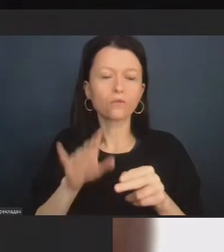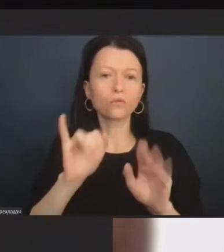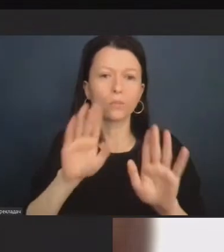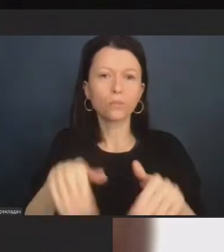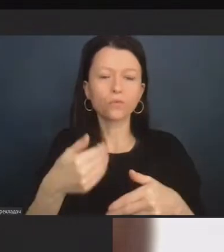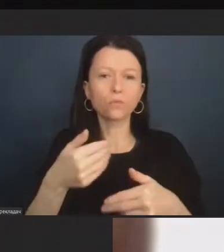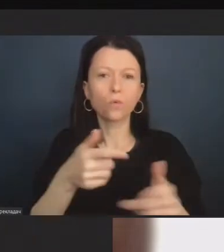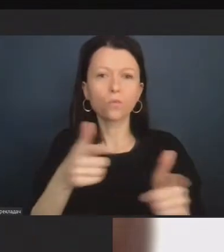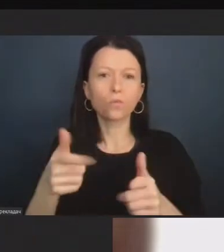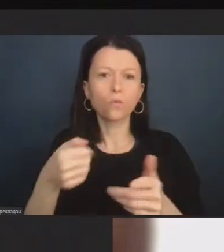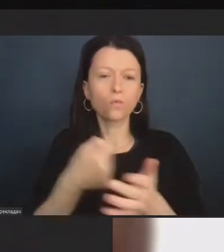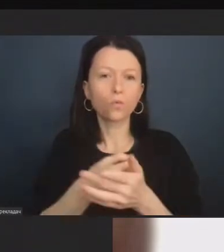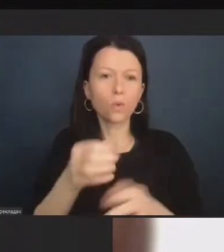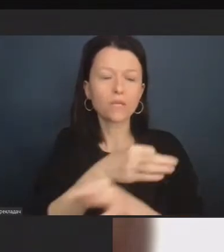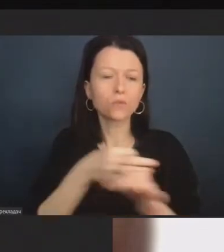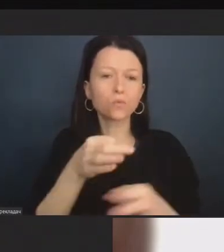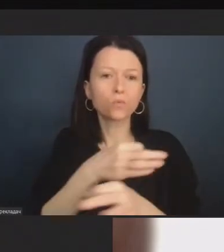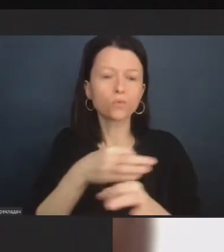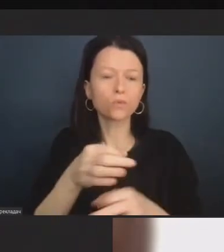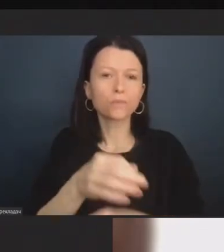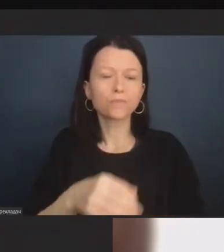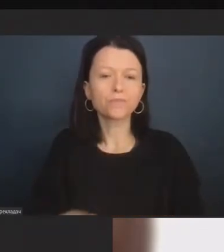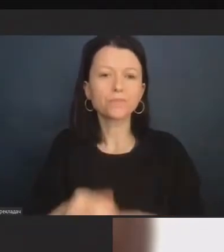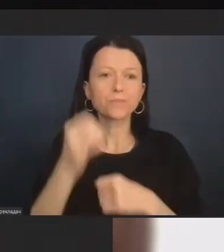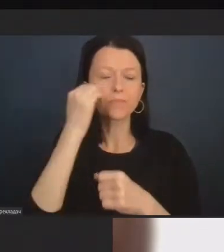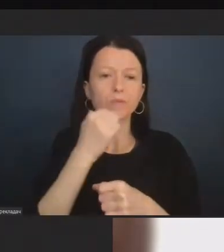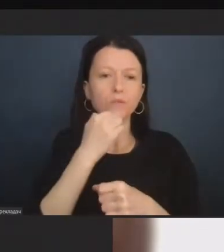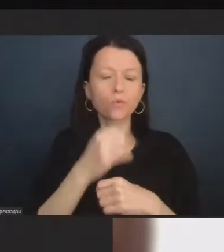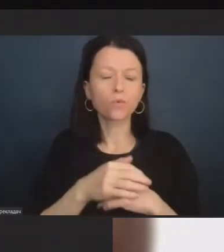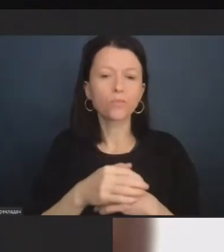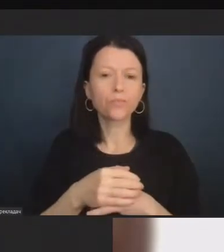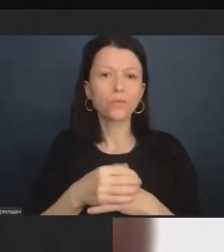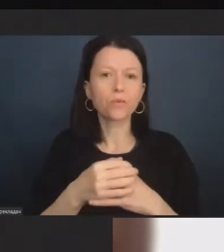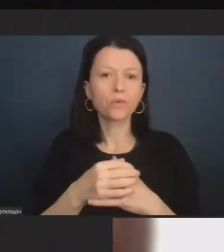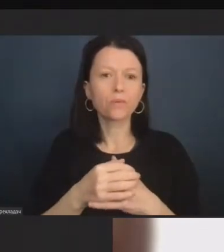We do. Can you hear us?